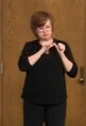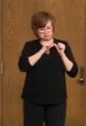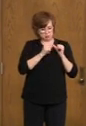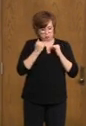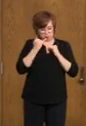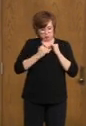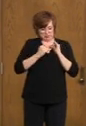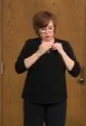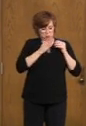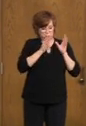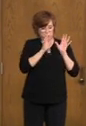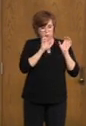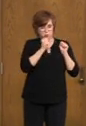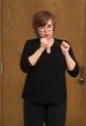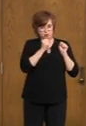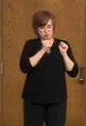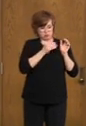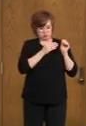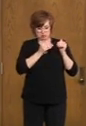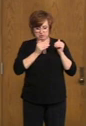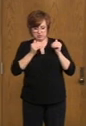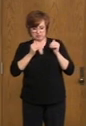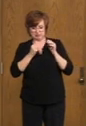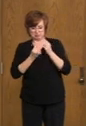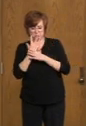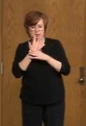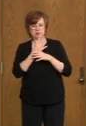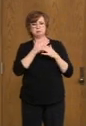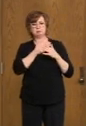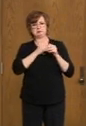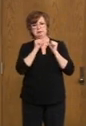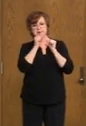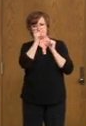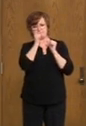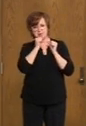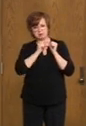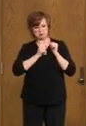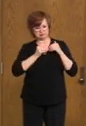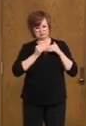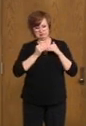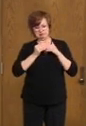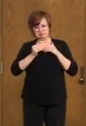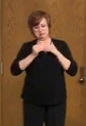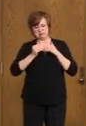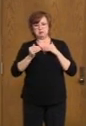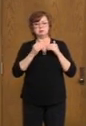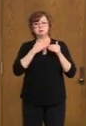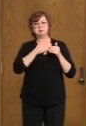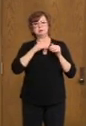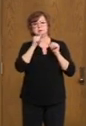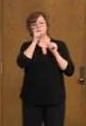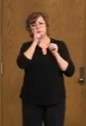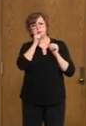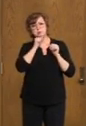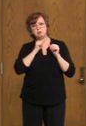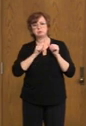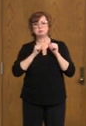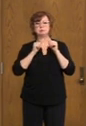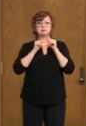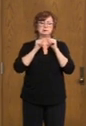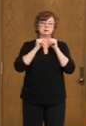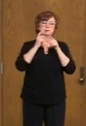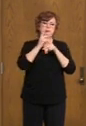vaccinations would have been available to the vast majority of the population. But till such time, we really do need to stay the course with our current measures.